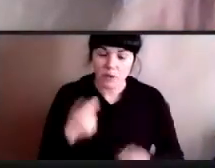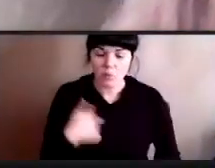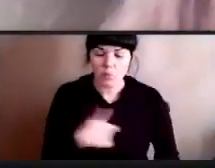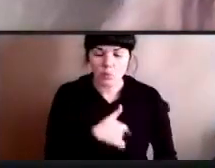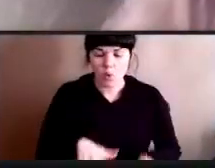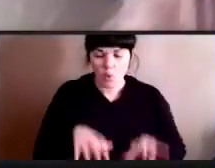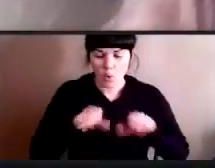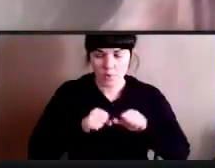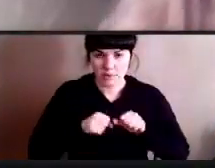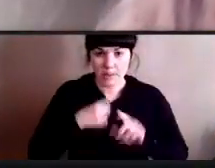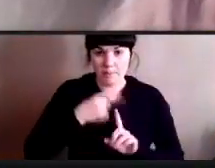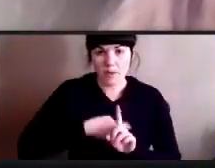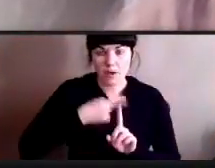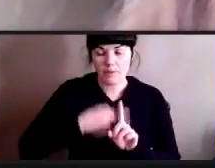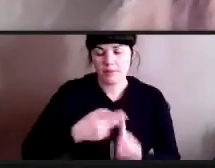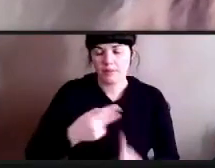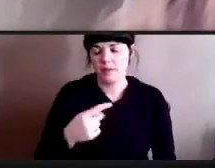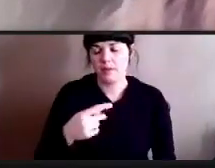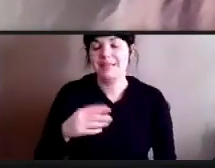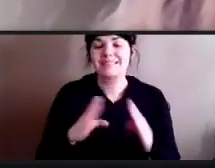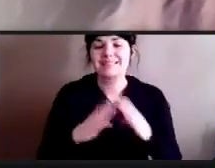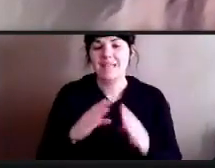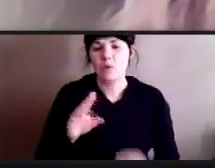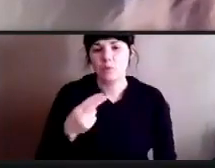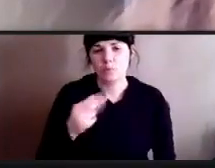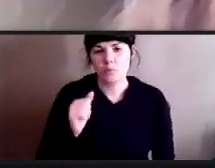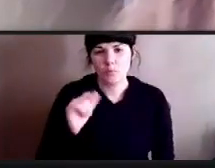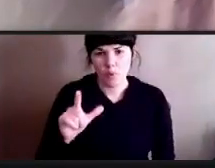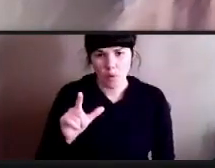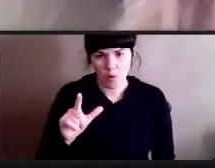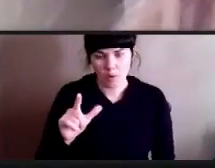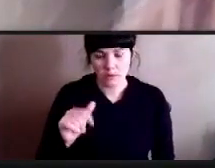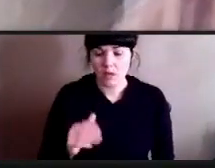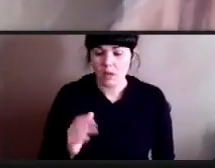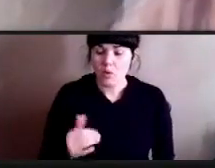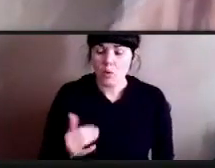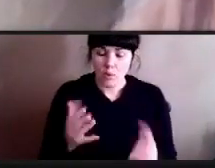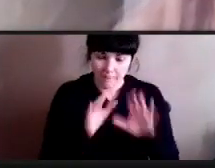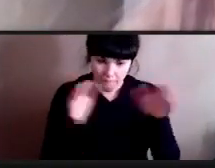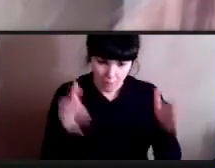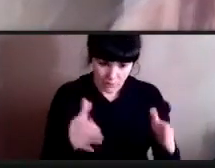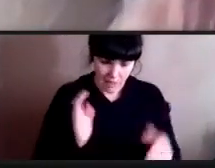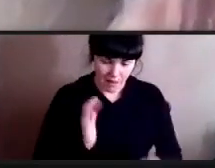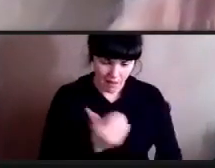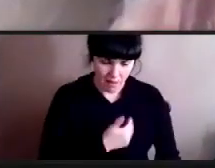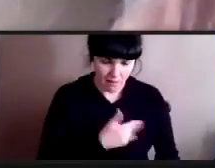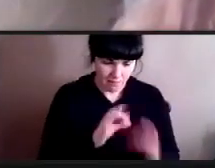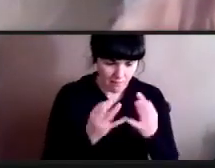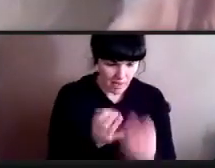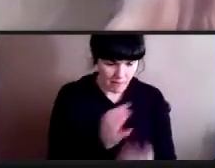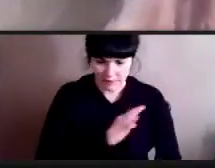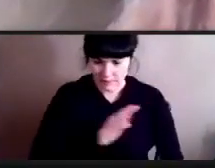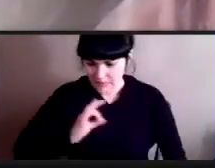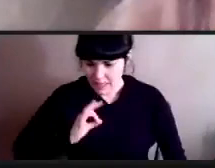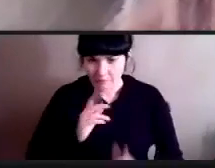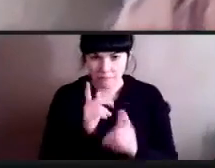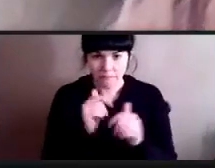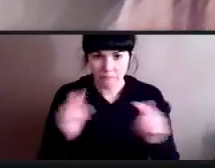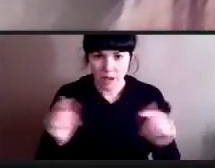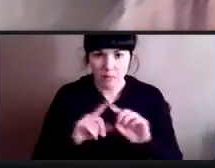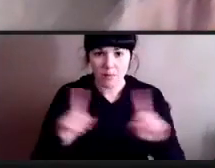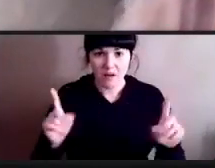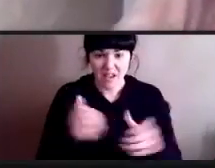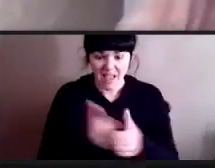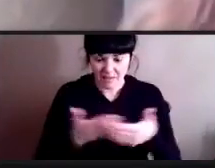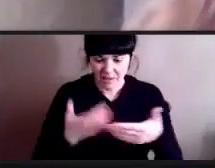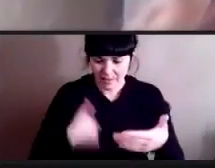target audience being all of our school leaders and all of our school staff. But every activity that we created really was something that could be turned around and done